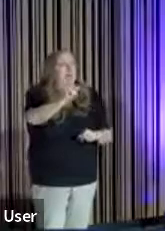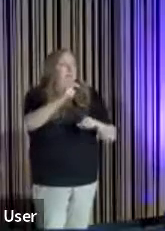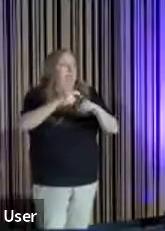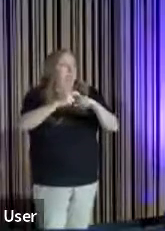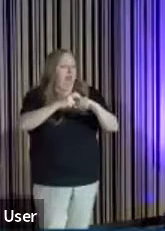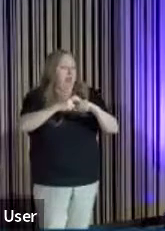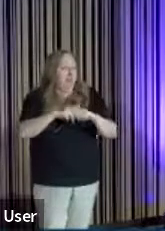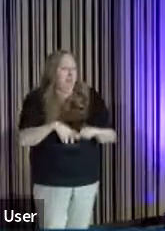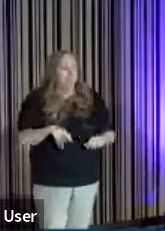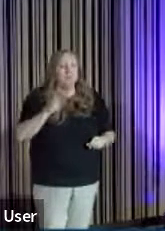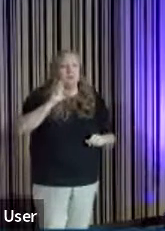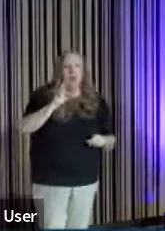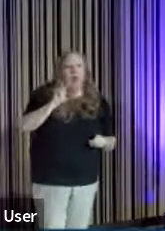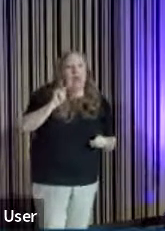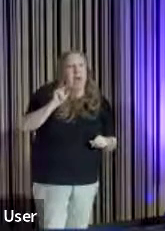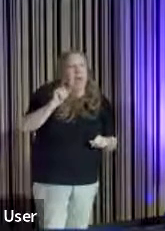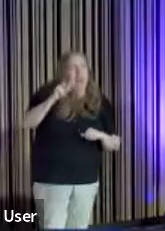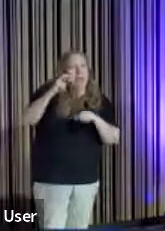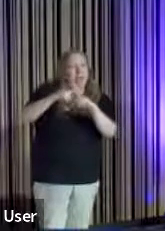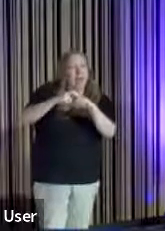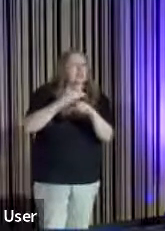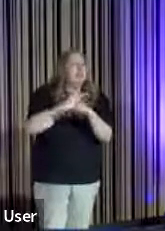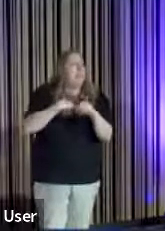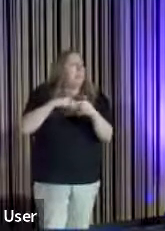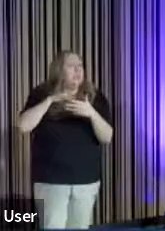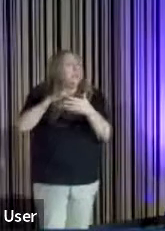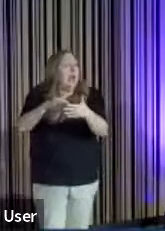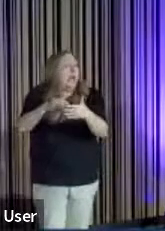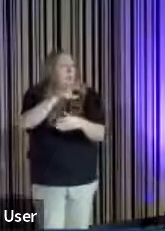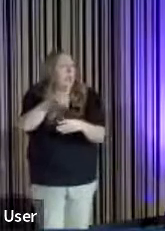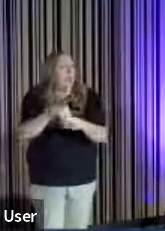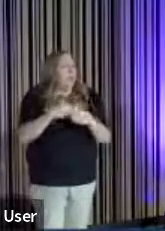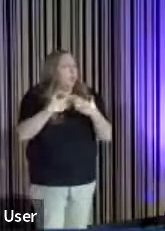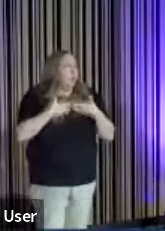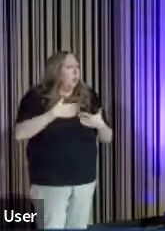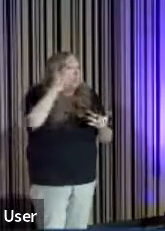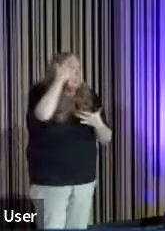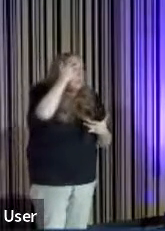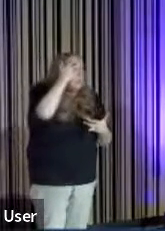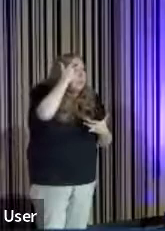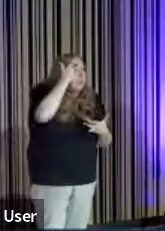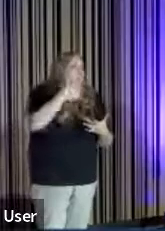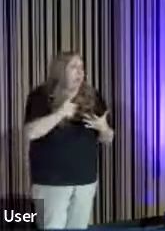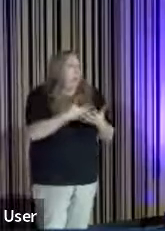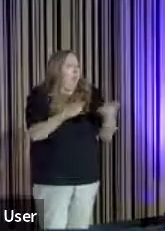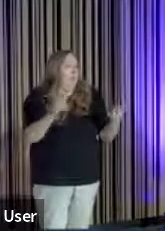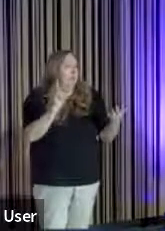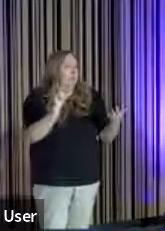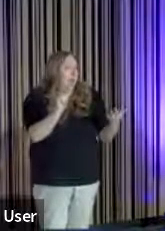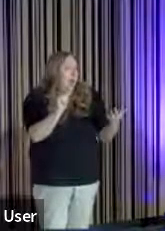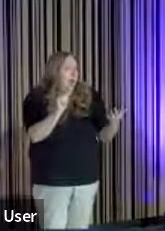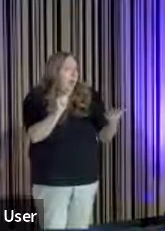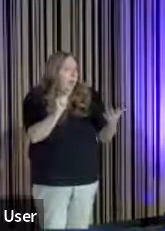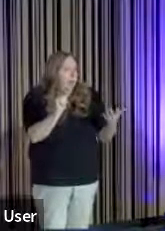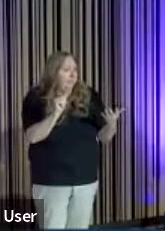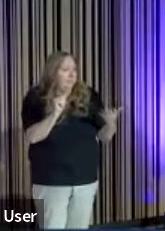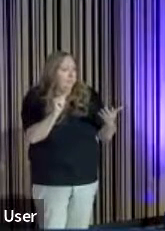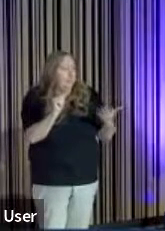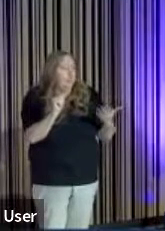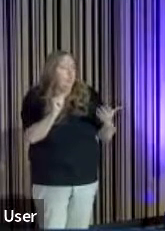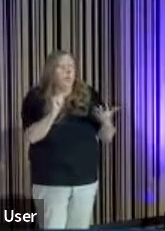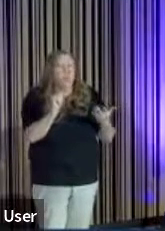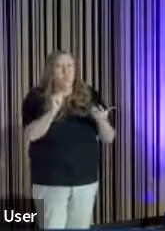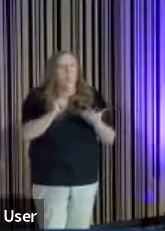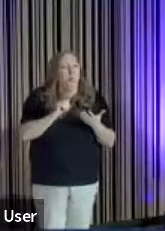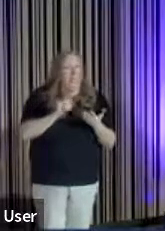typically are studied in the context of human disease. And so we had a lot of data to screen. We developed an approach which is 30-fold better than the